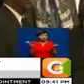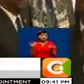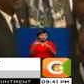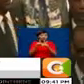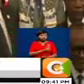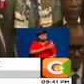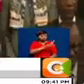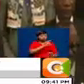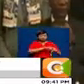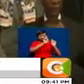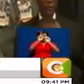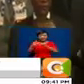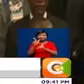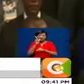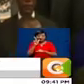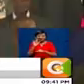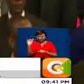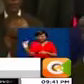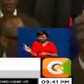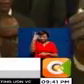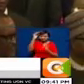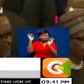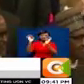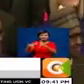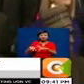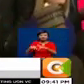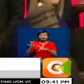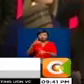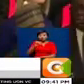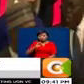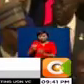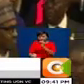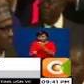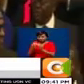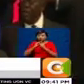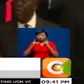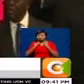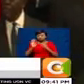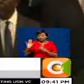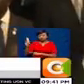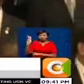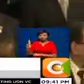London attending the summit, the first one ever hosted by UK for African nations.